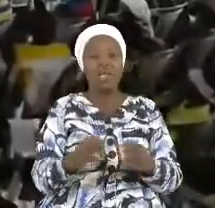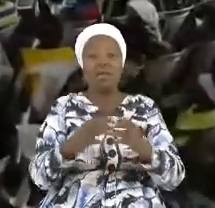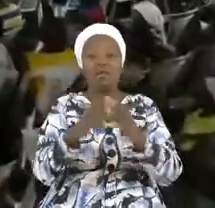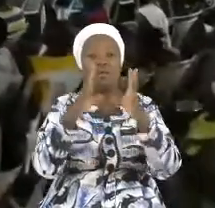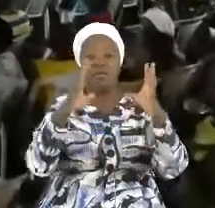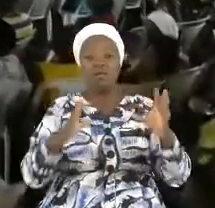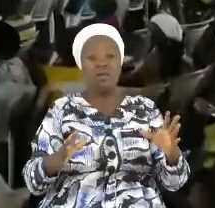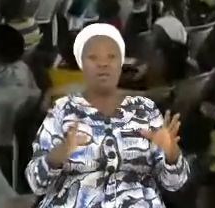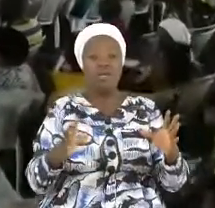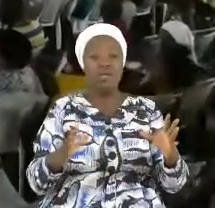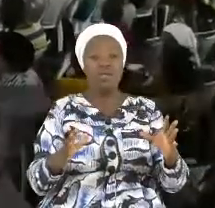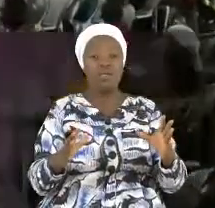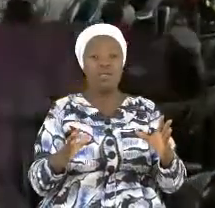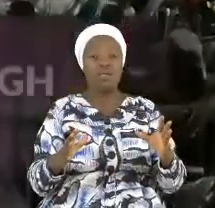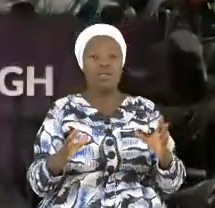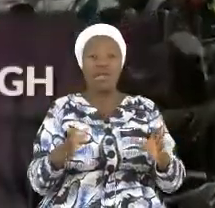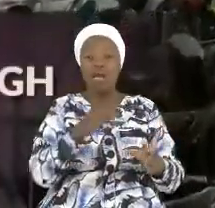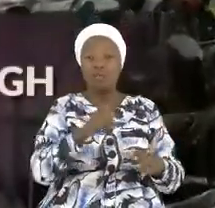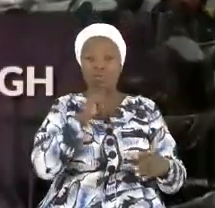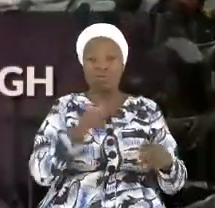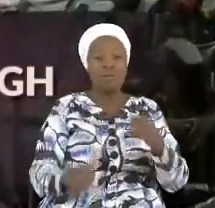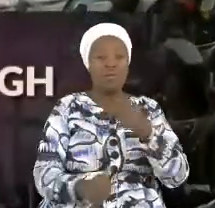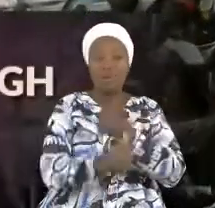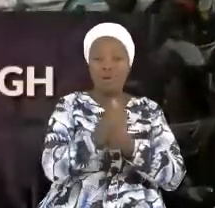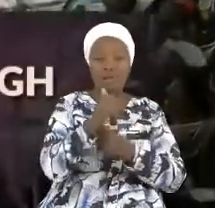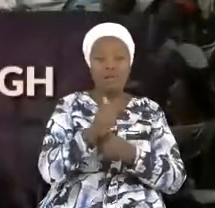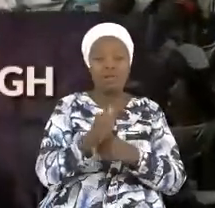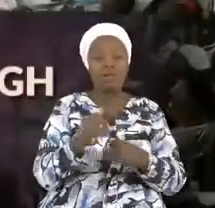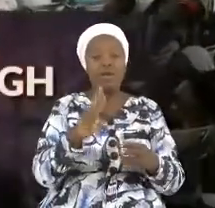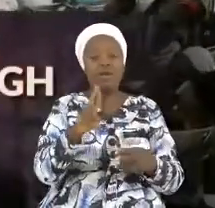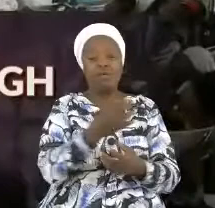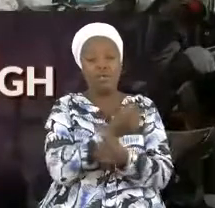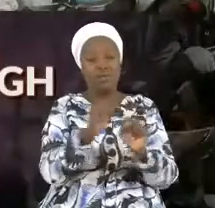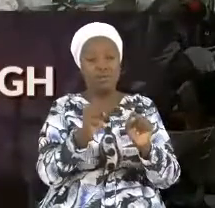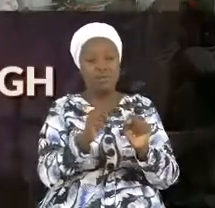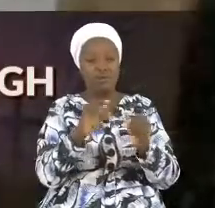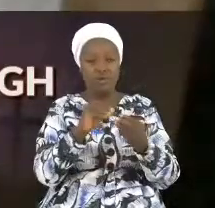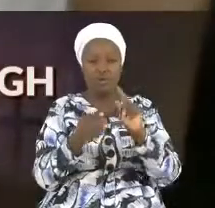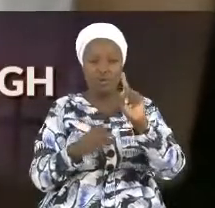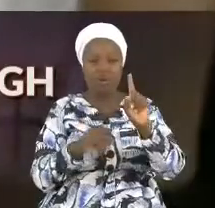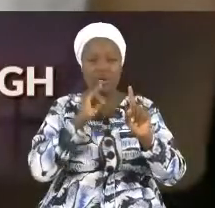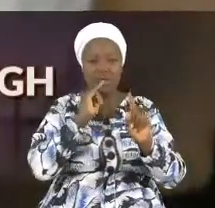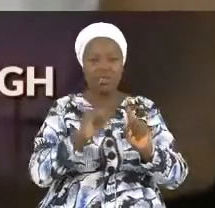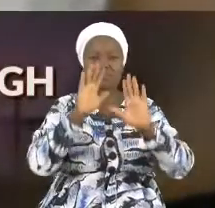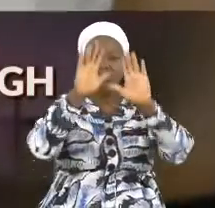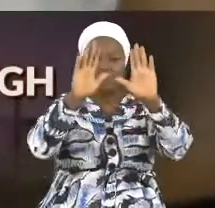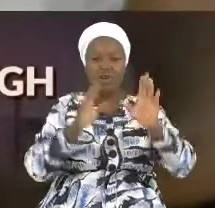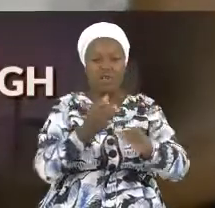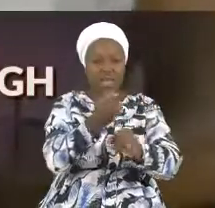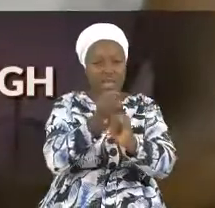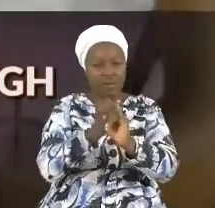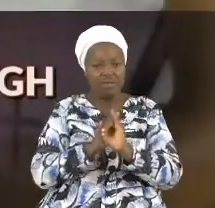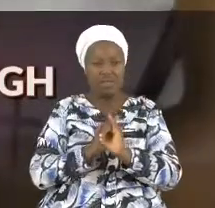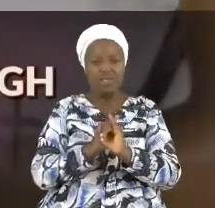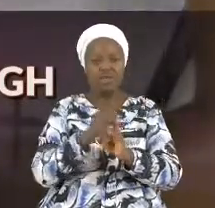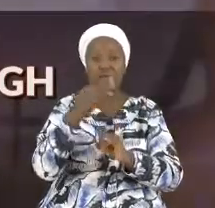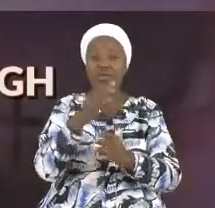one, marvelous heritage of salvation through his blood